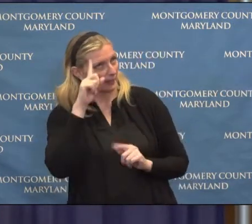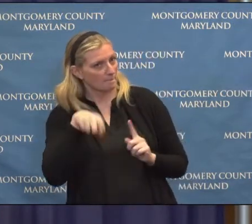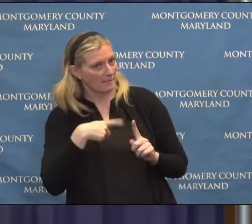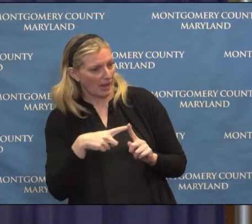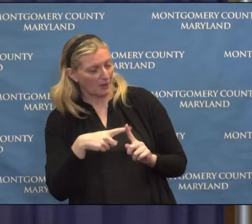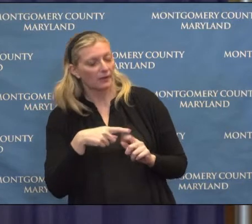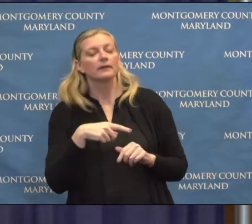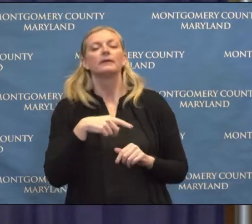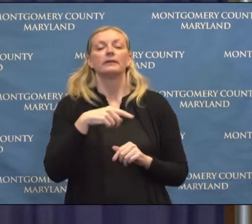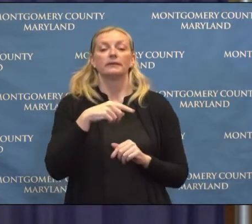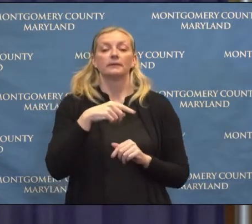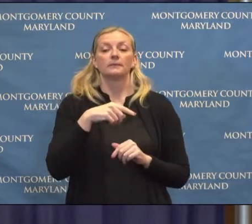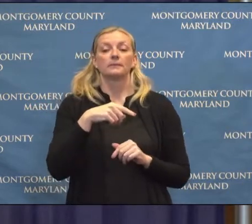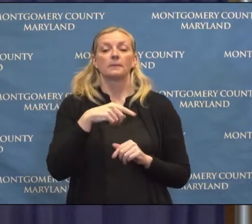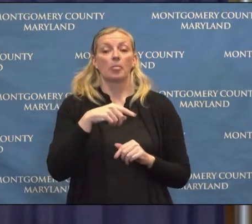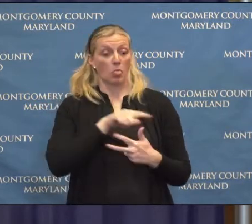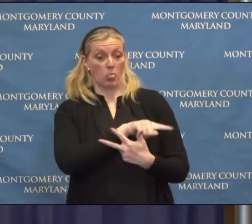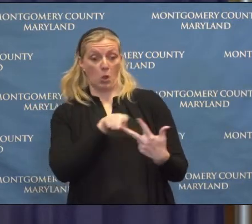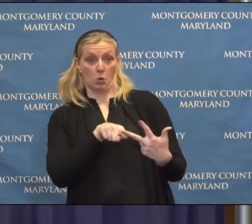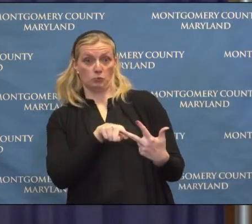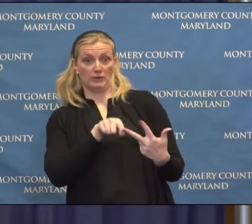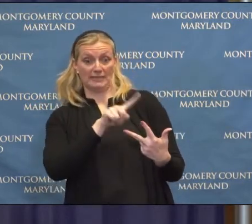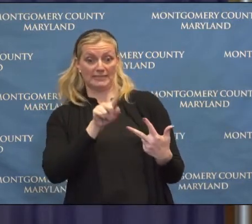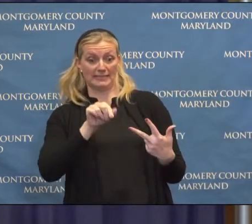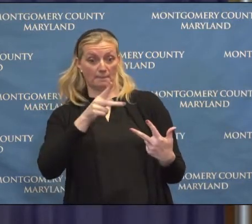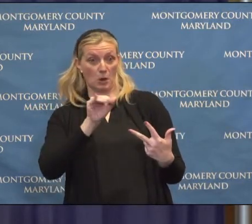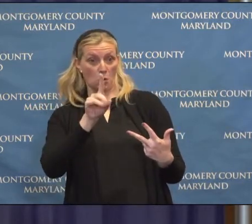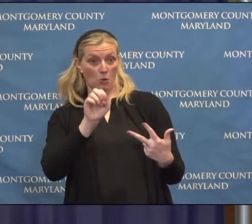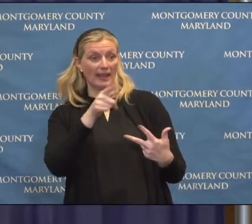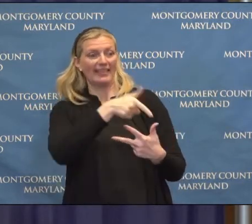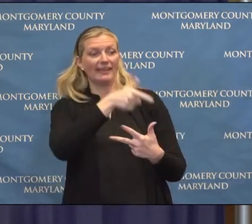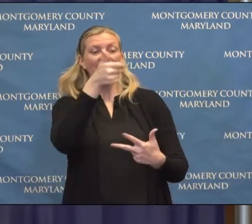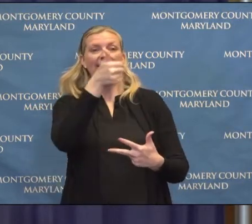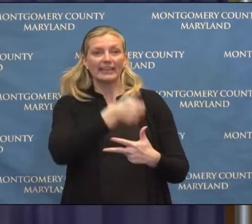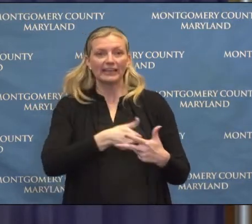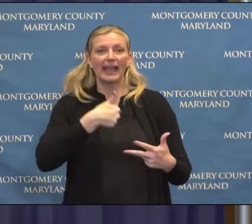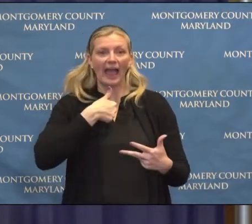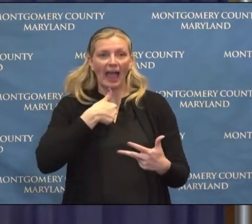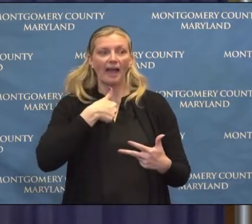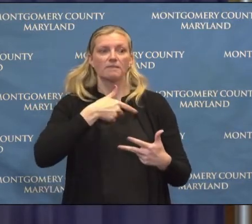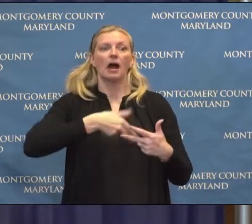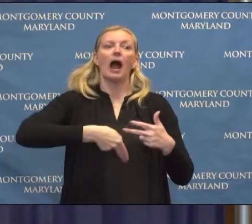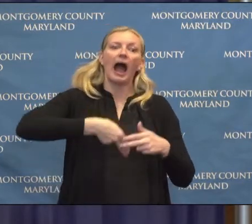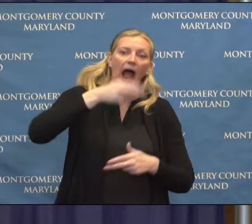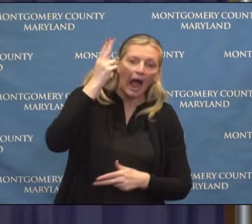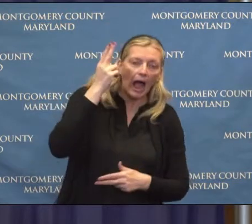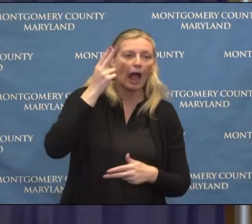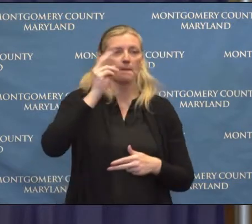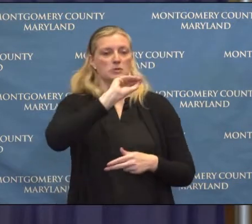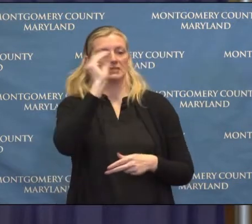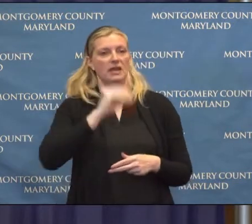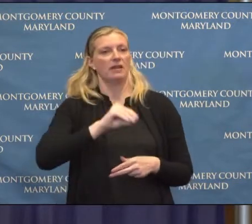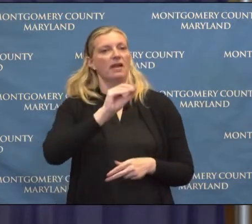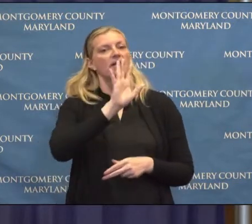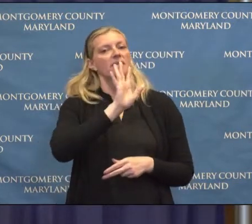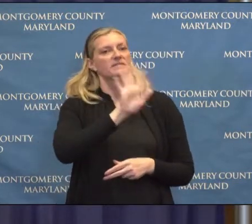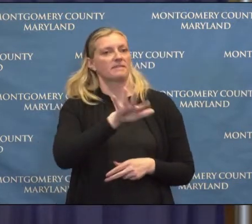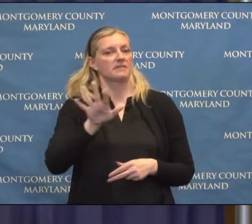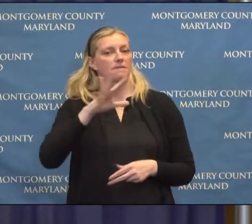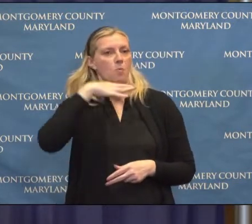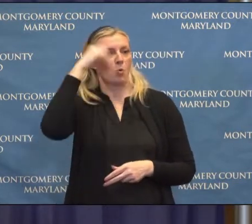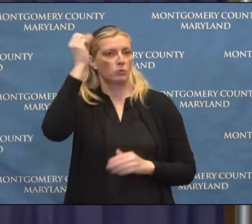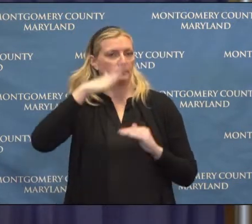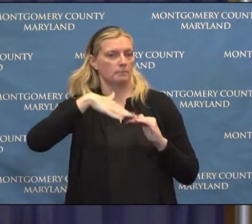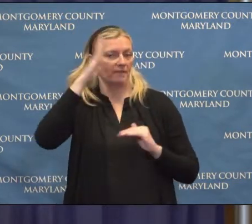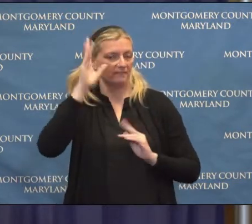that all 3 of them have nearly 50,000 or above in terms of population, it starts to give greater context.